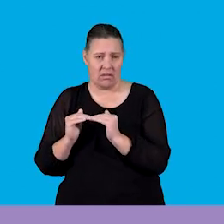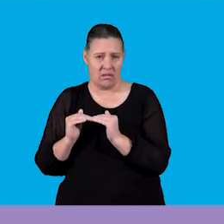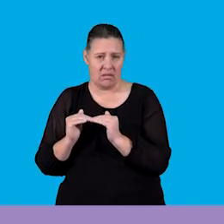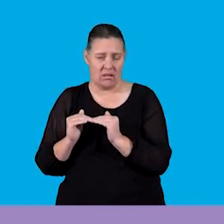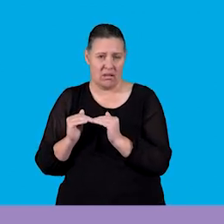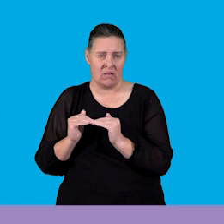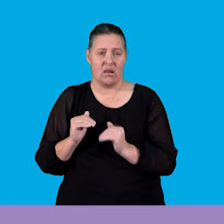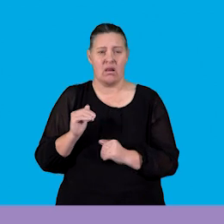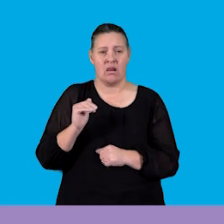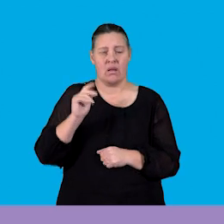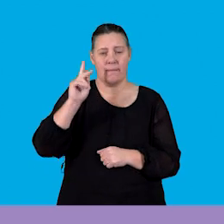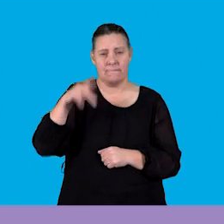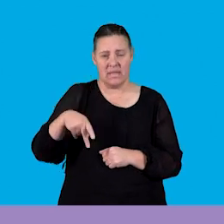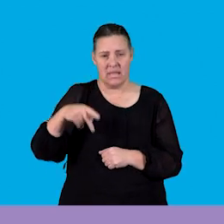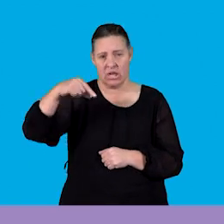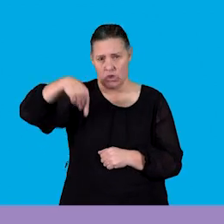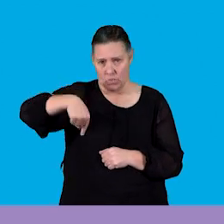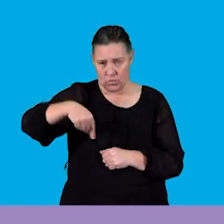equals to